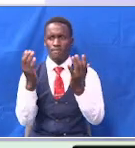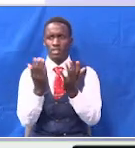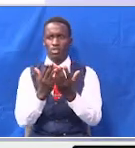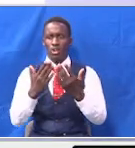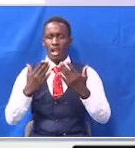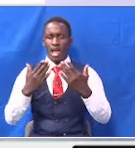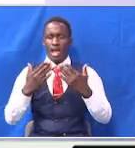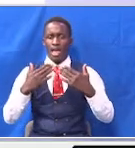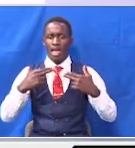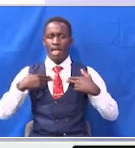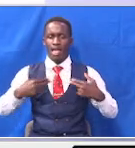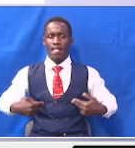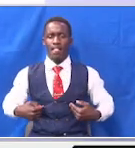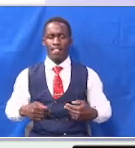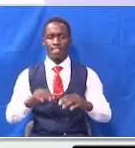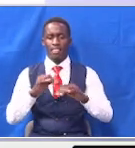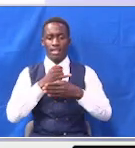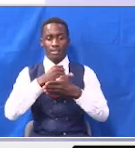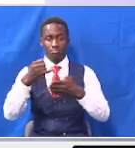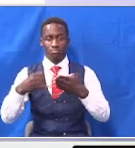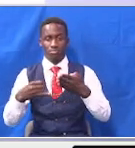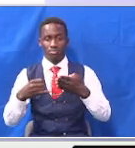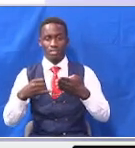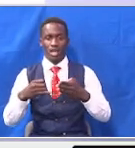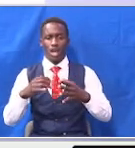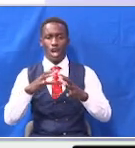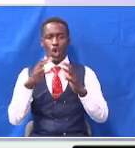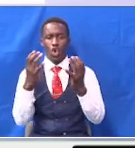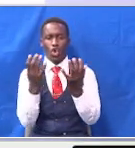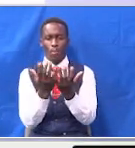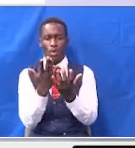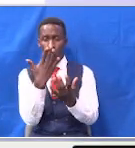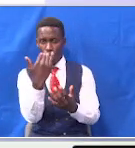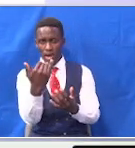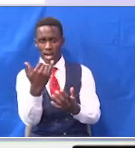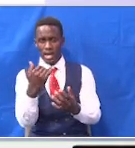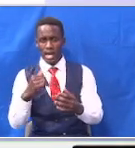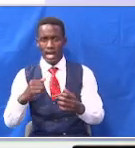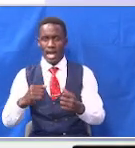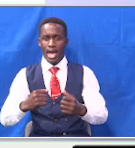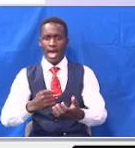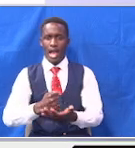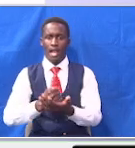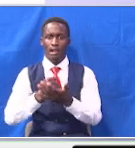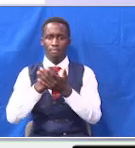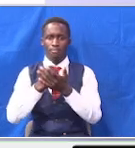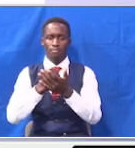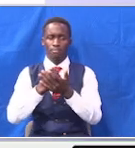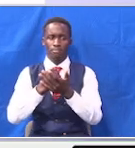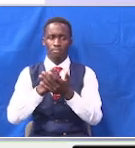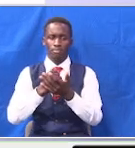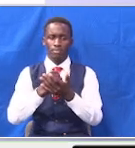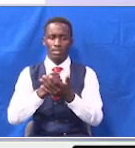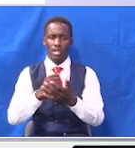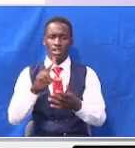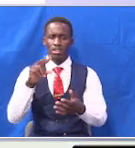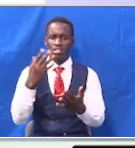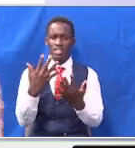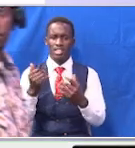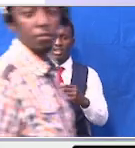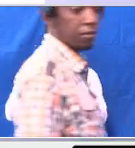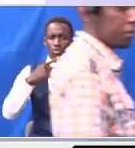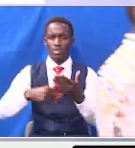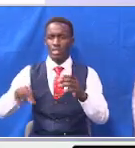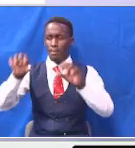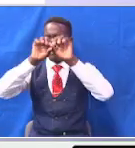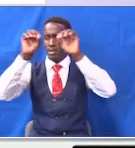that's universal is global in terms of its understanding and its applicability. So there's nothing in what the president said that's